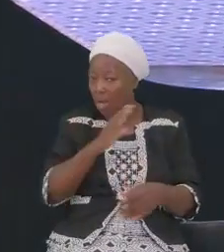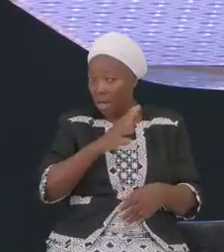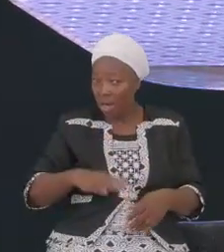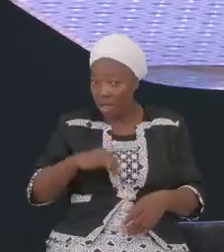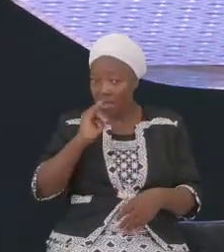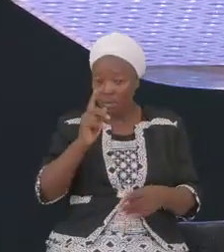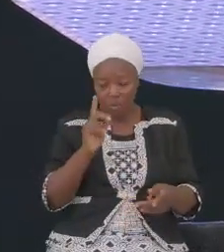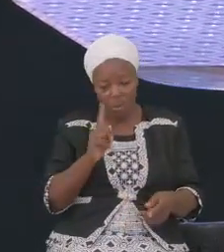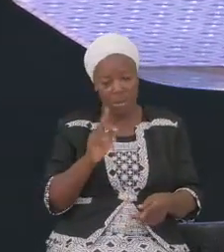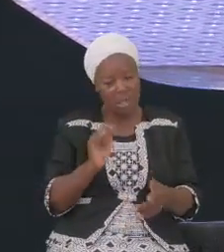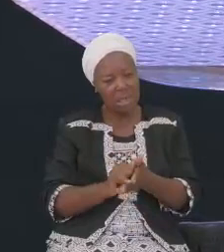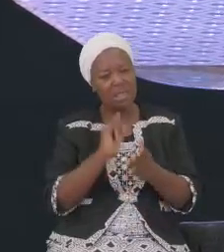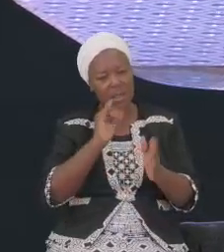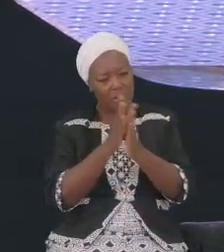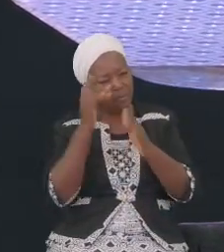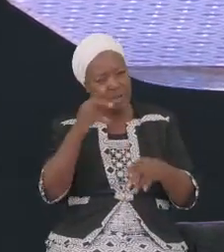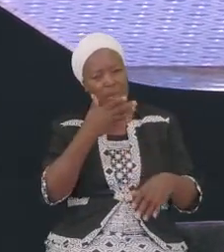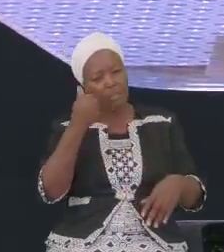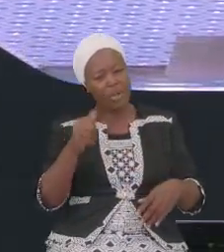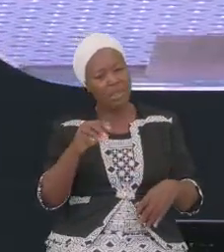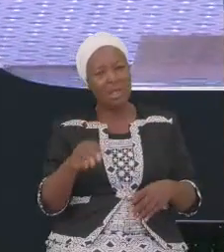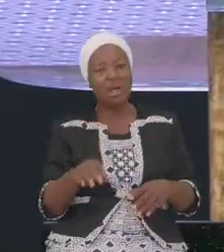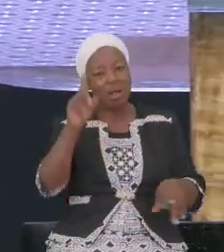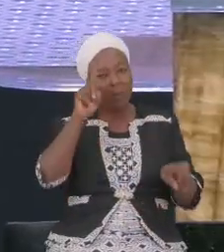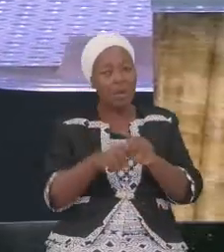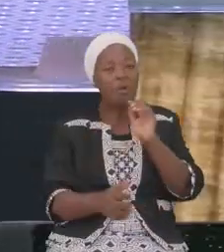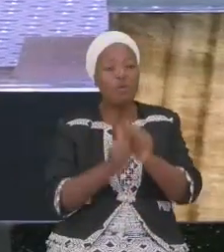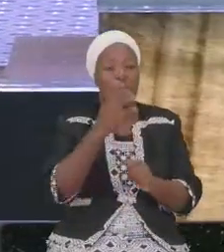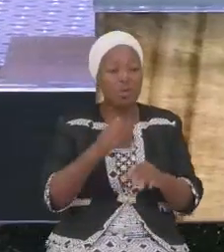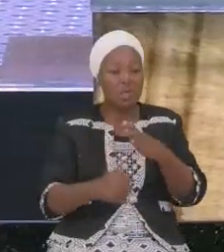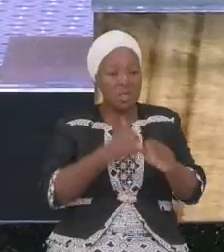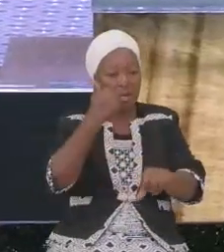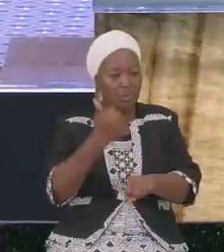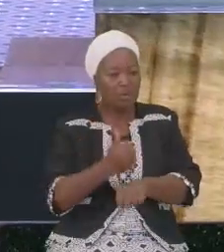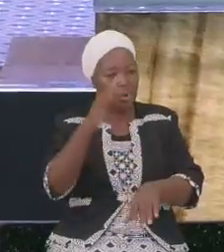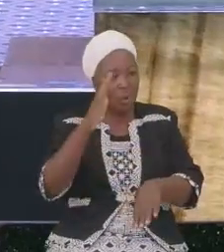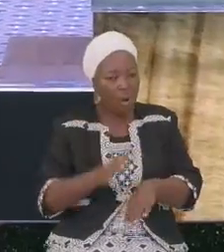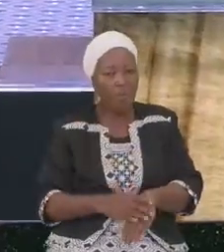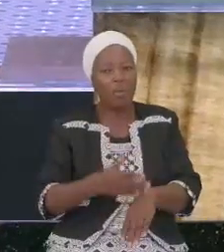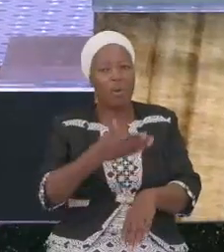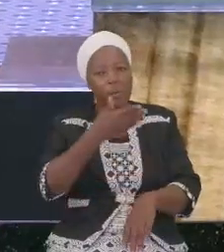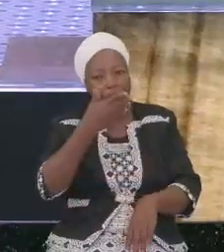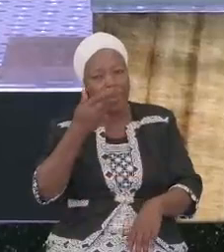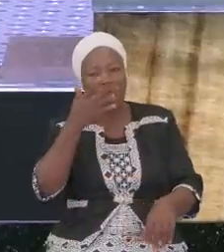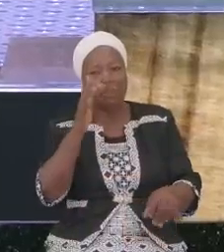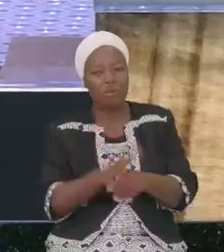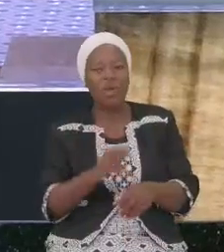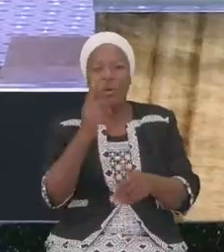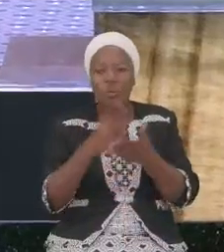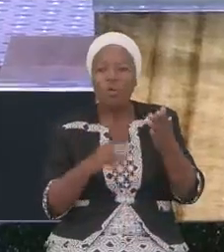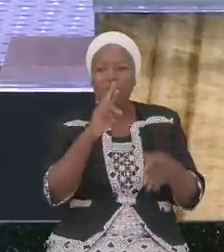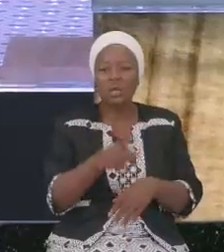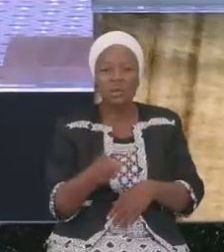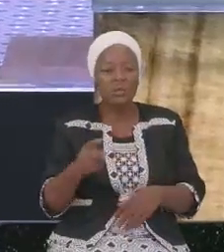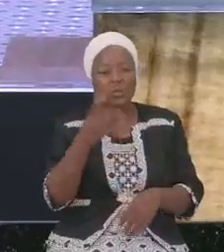a better covenant, which was established upon better promises. What are those